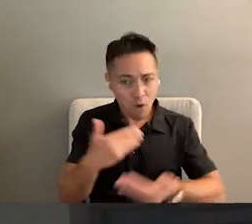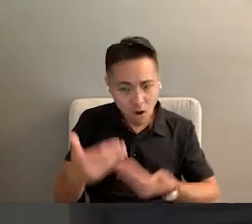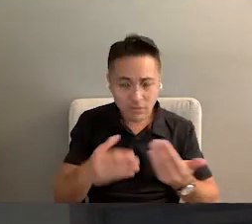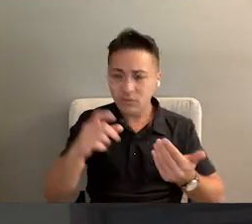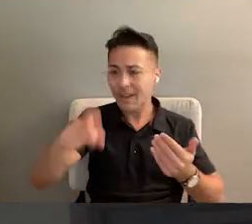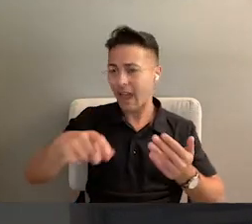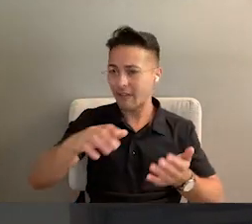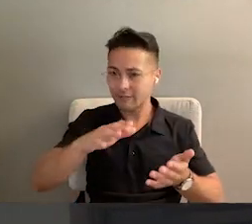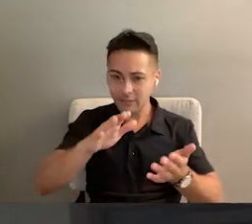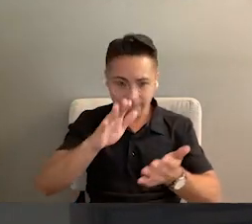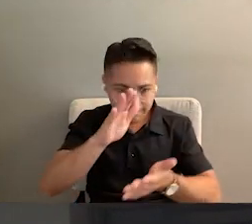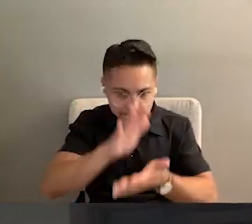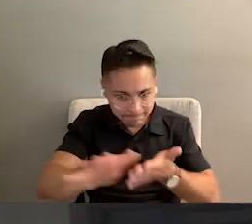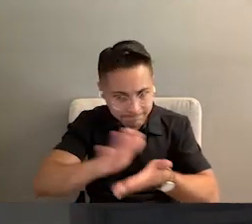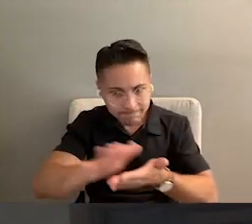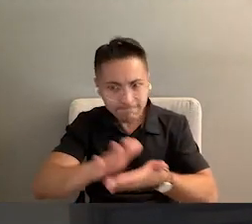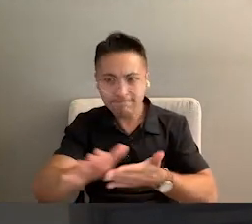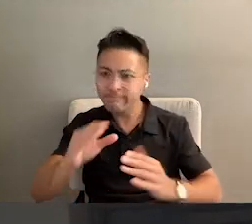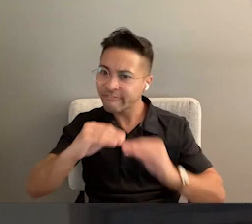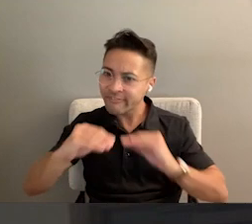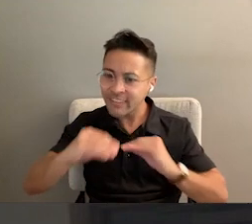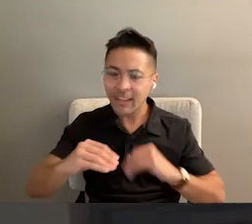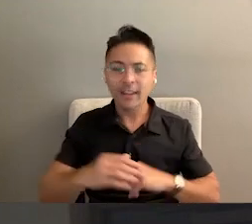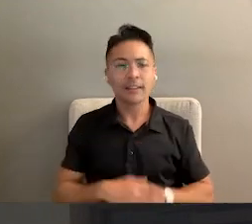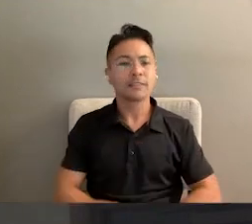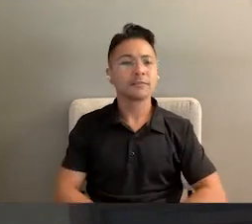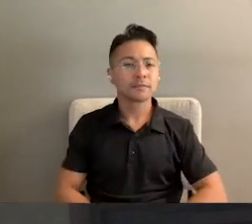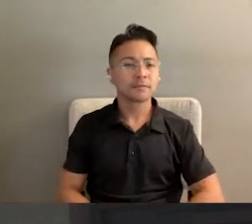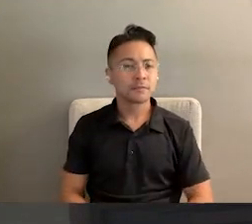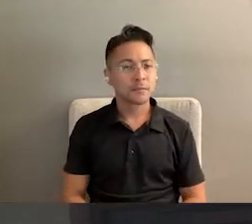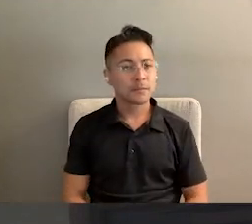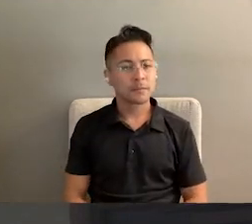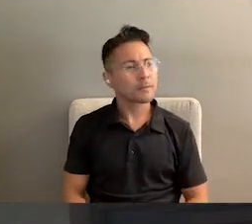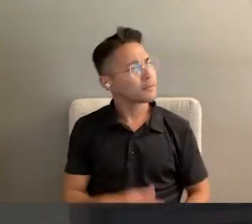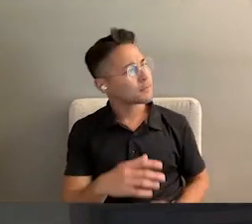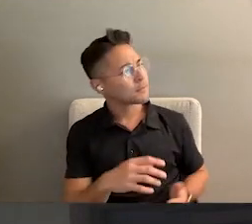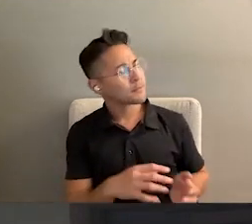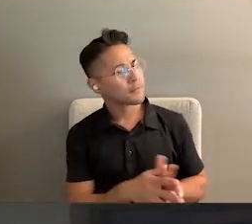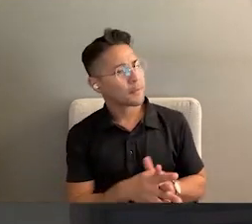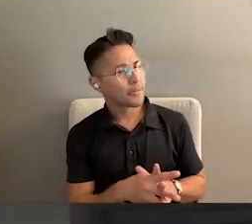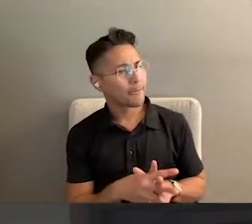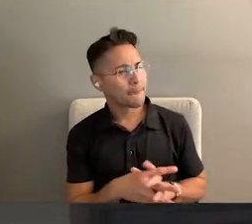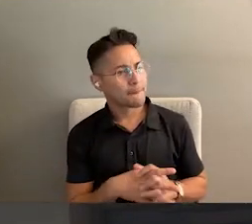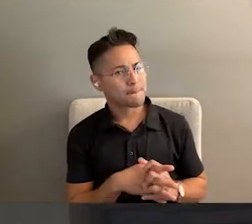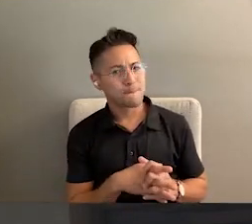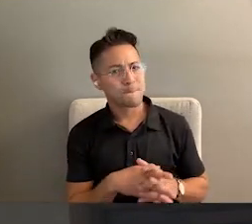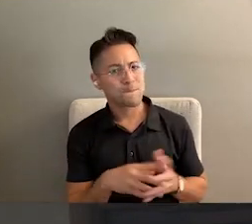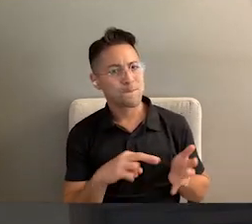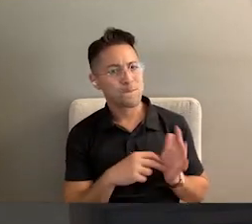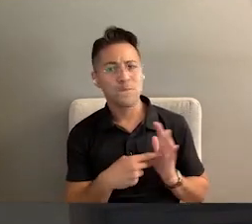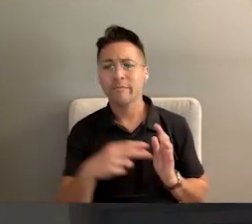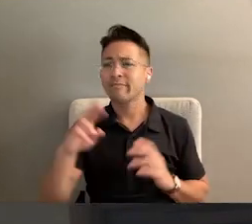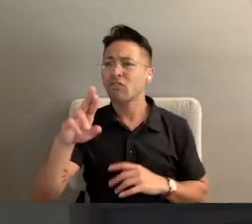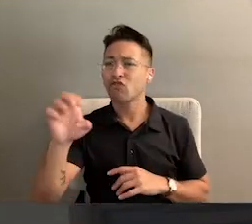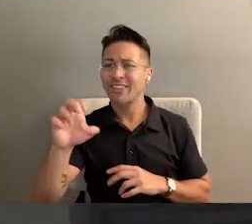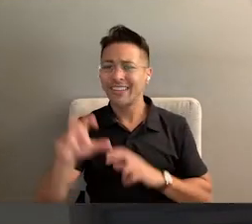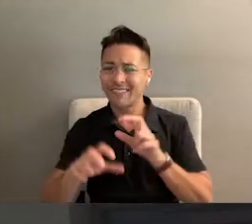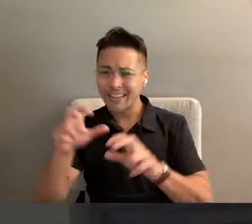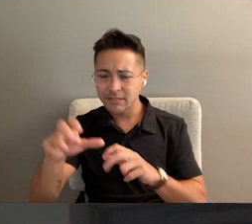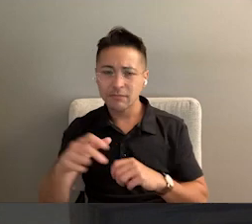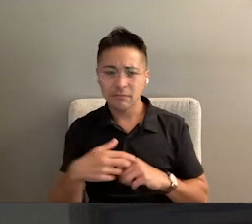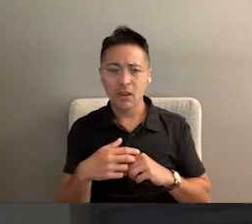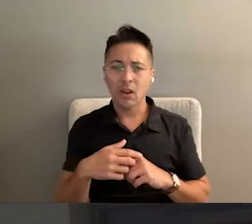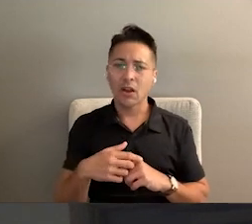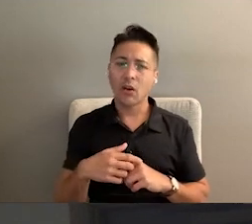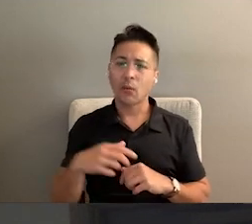We're getting back to that yearly. We have some processes that we have to clean up, and then we'll be back doing it yearly. What is